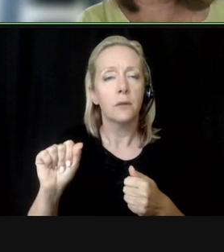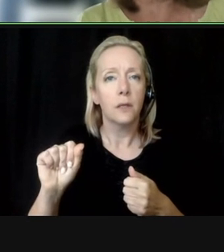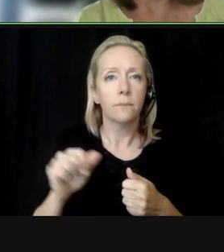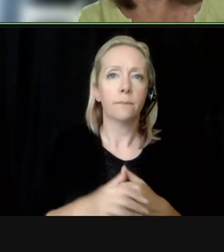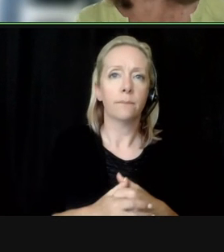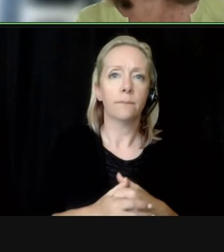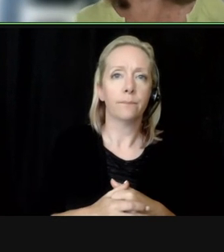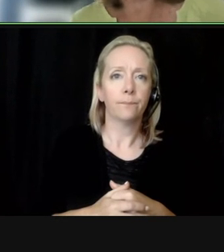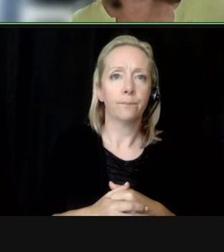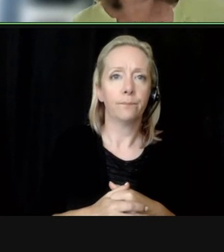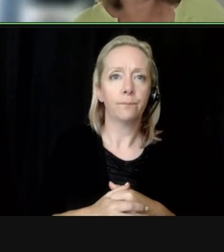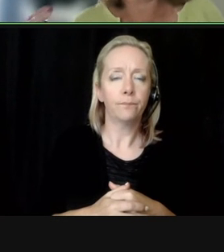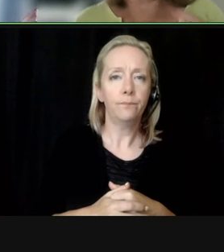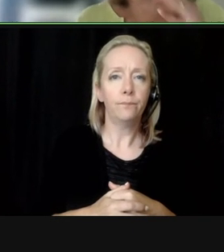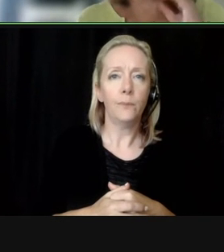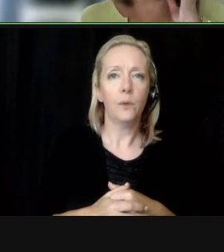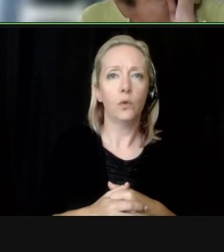And so